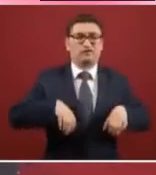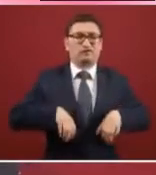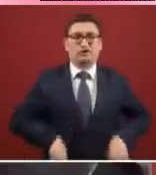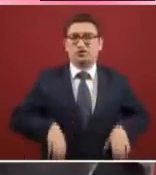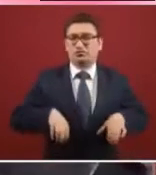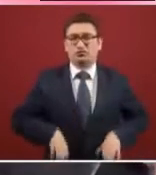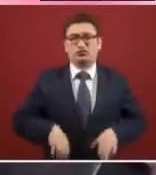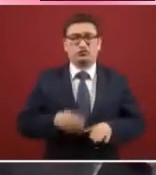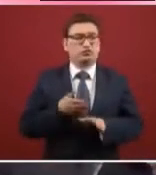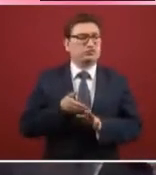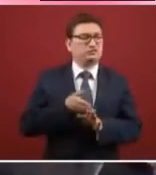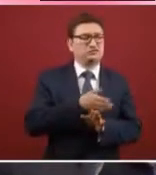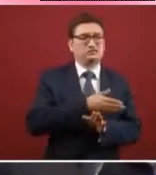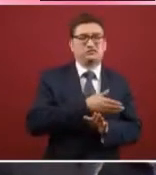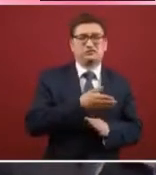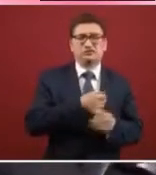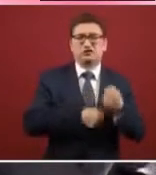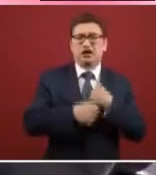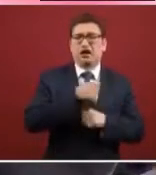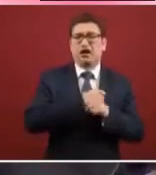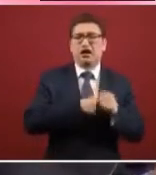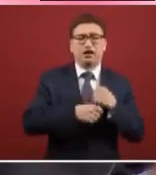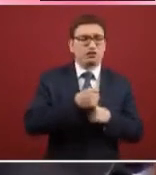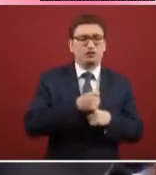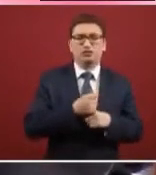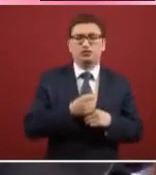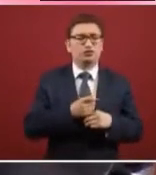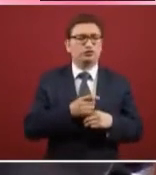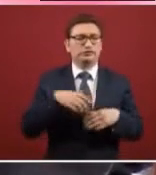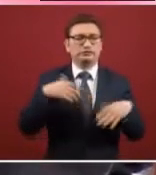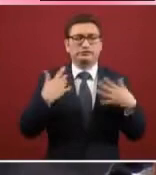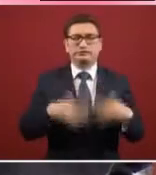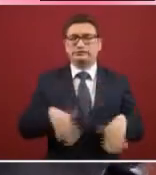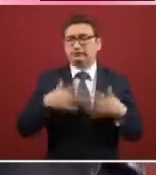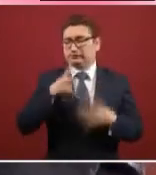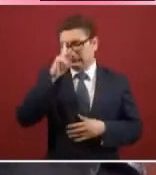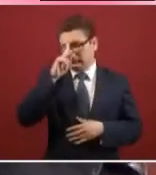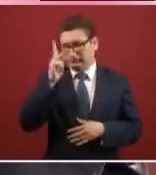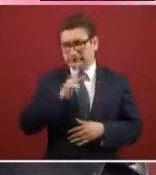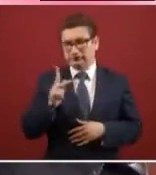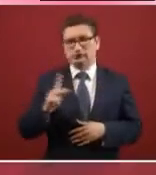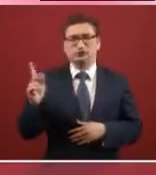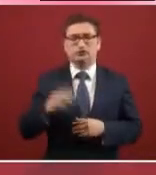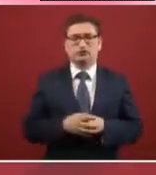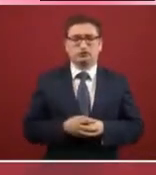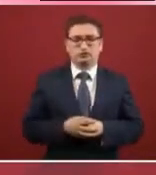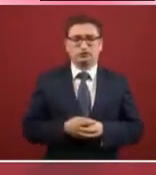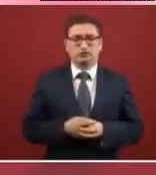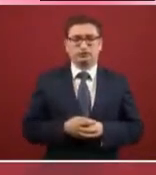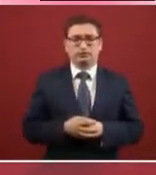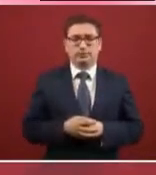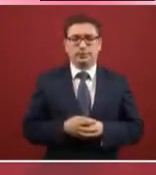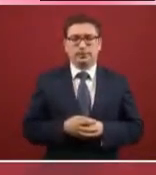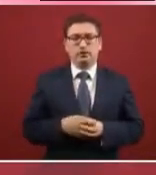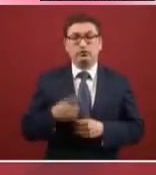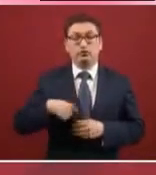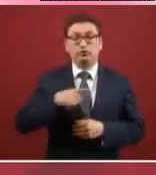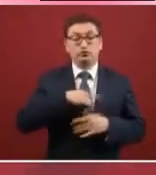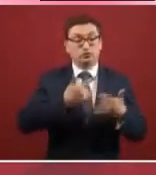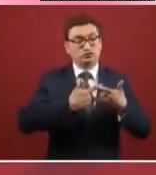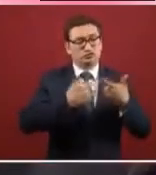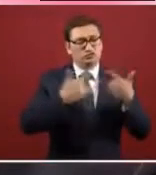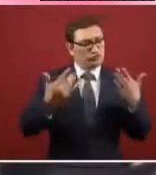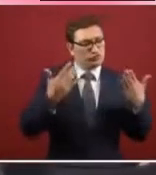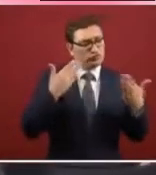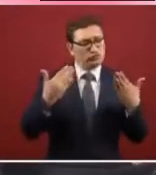tenía comparación had historia. No comparison in history. Que fue mayor que el saqueo, that it was worse than the looting que se